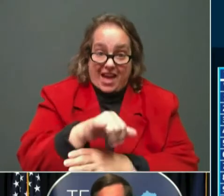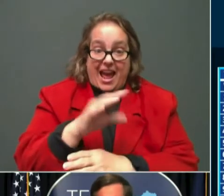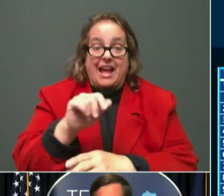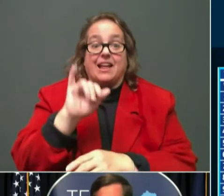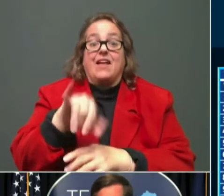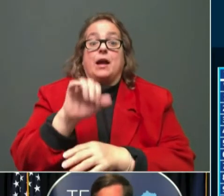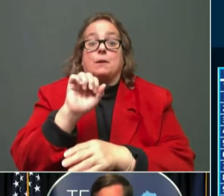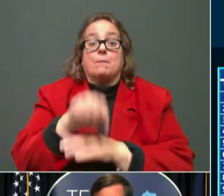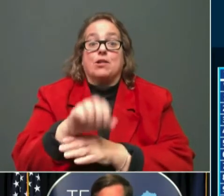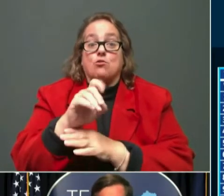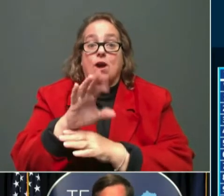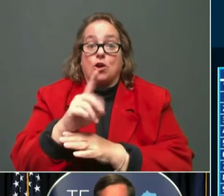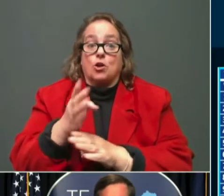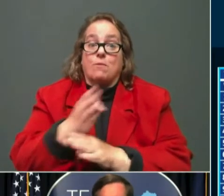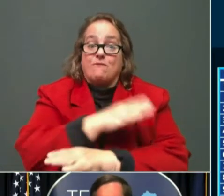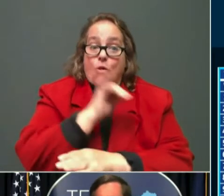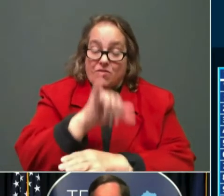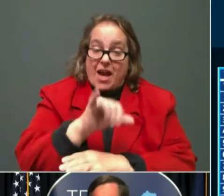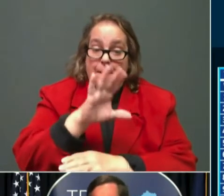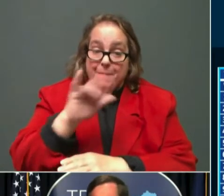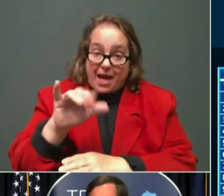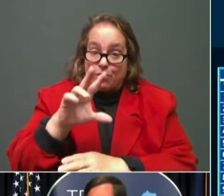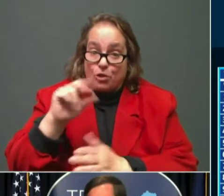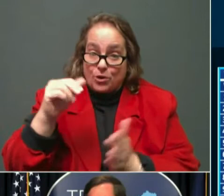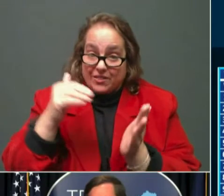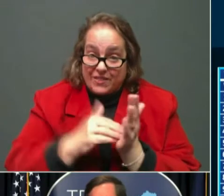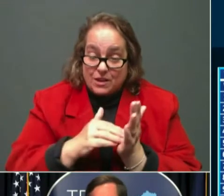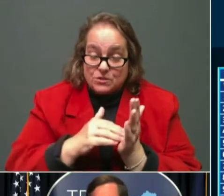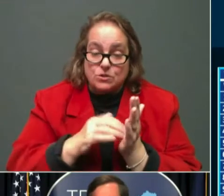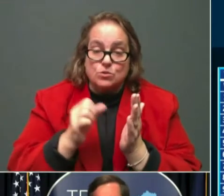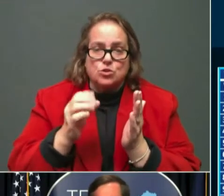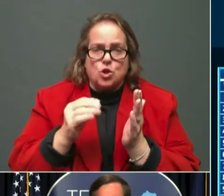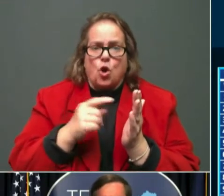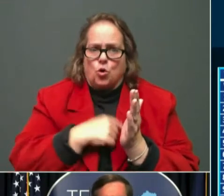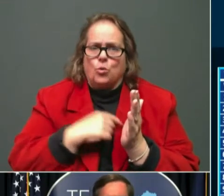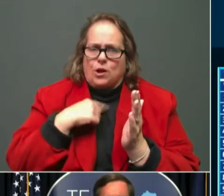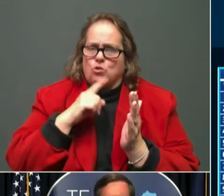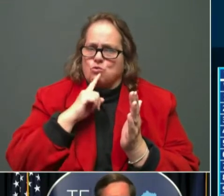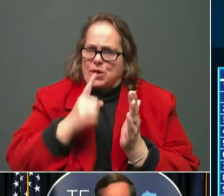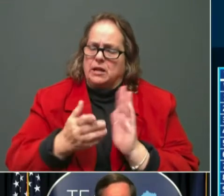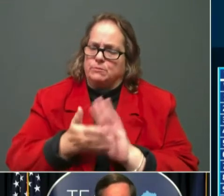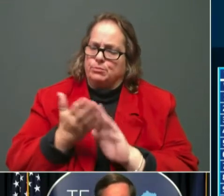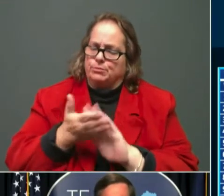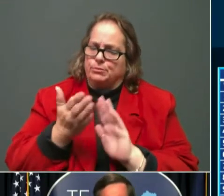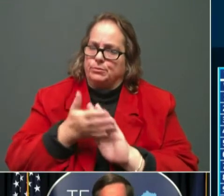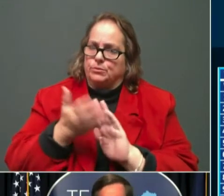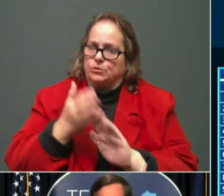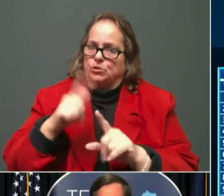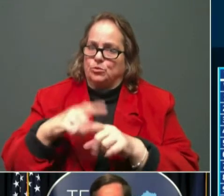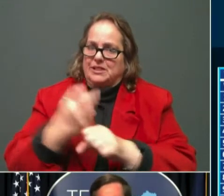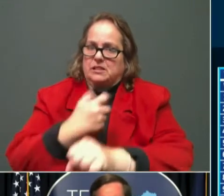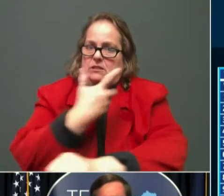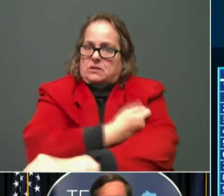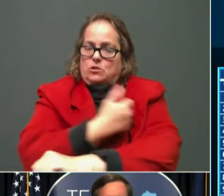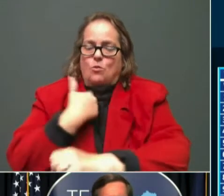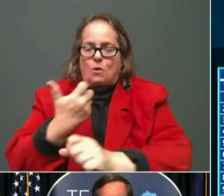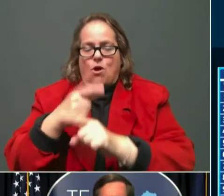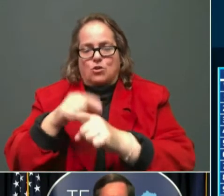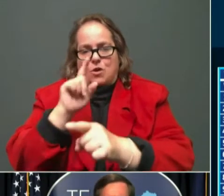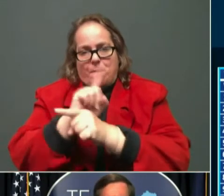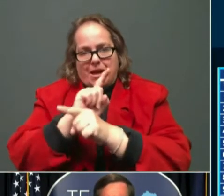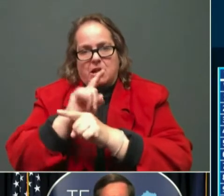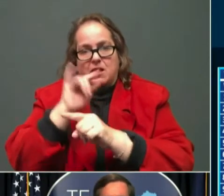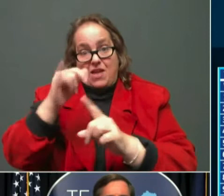about 30,000. So again, we are really ramping up, and we are going to meet this goal the president set of having a